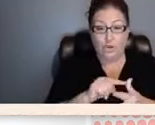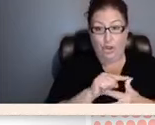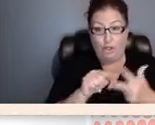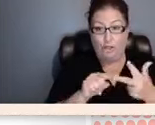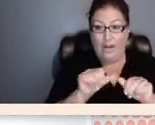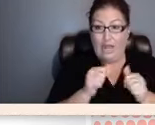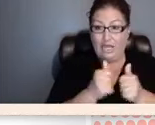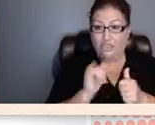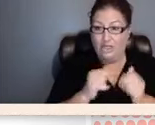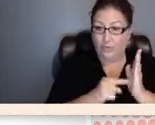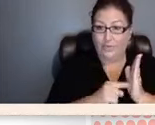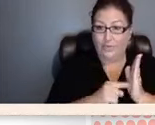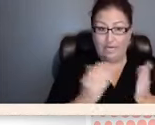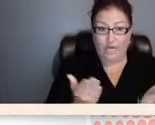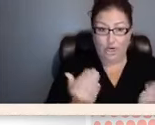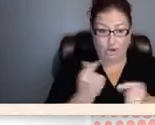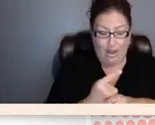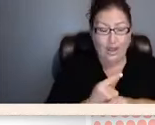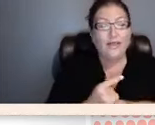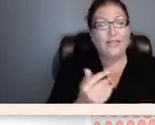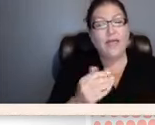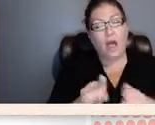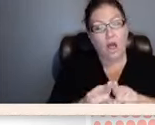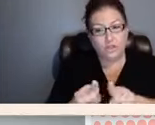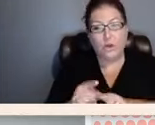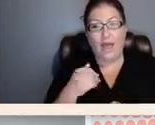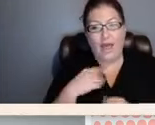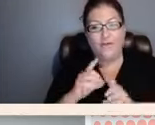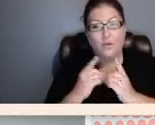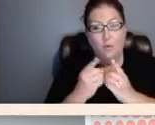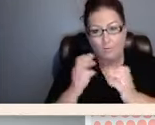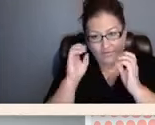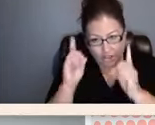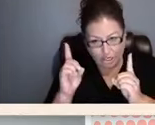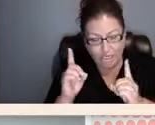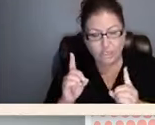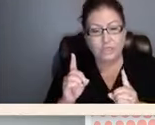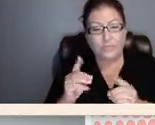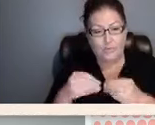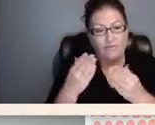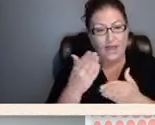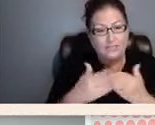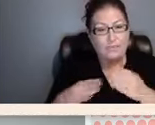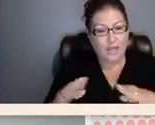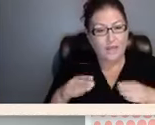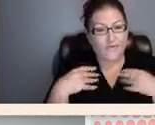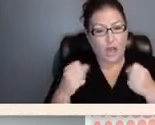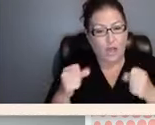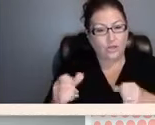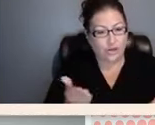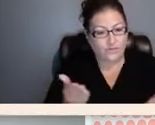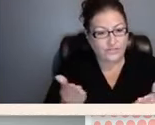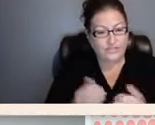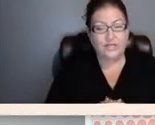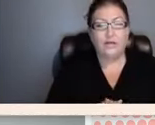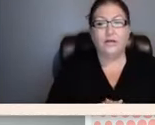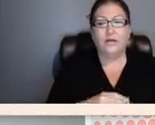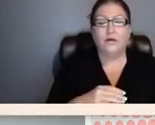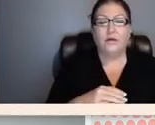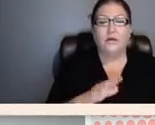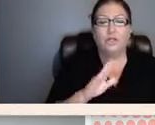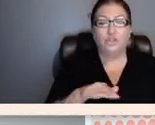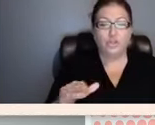represented here, there's also the Department of Education provides some behavioral health services. Children's